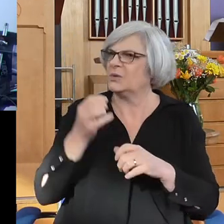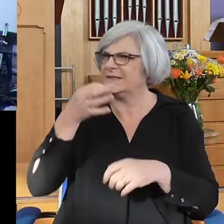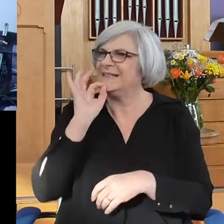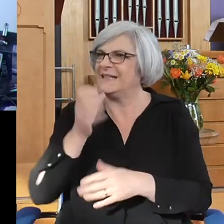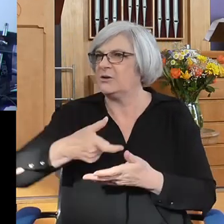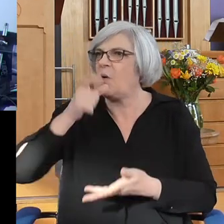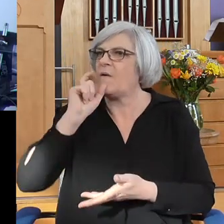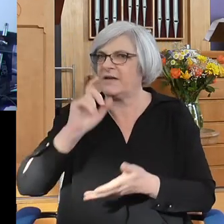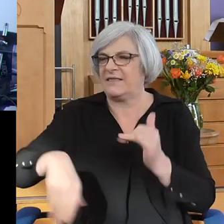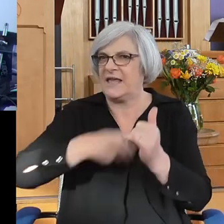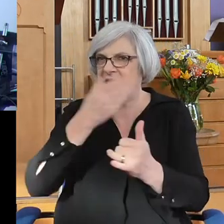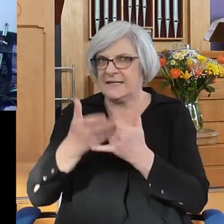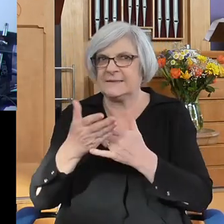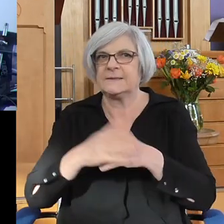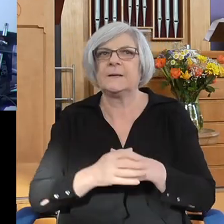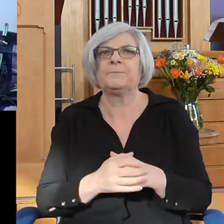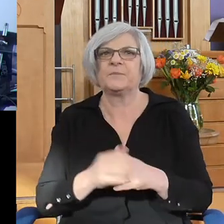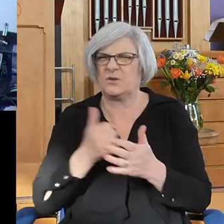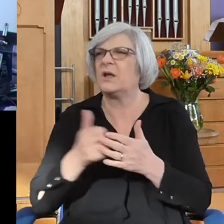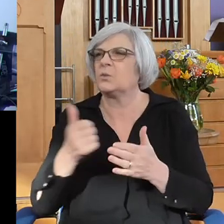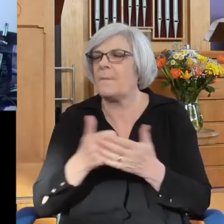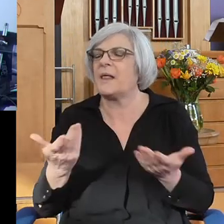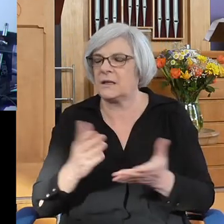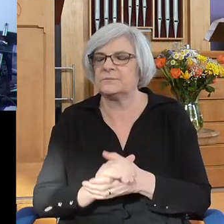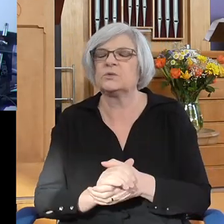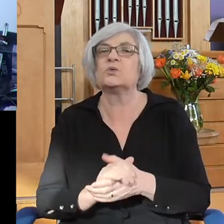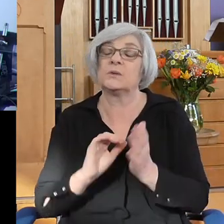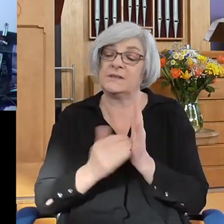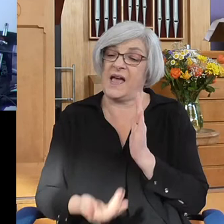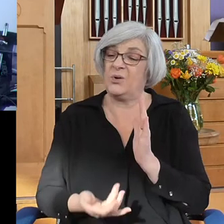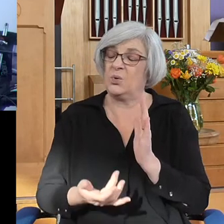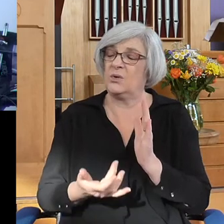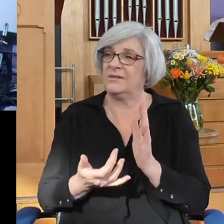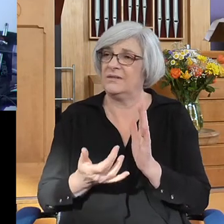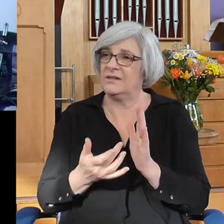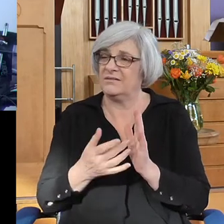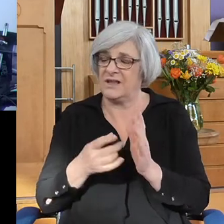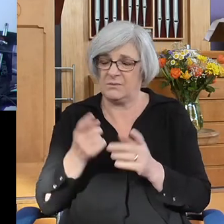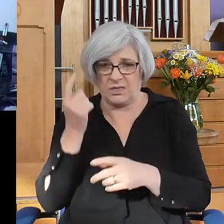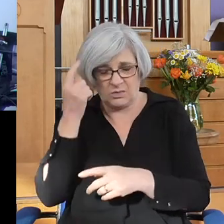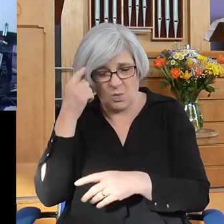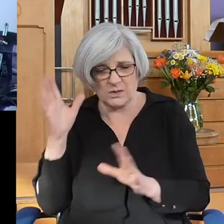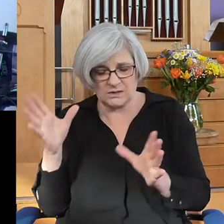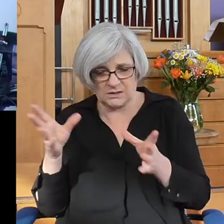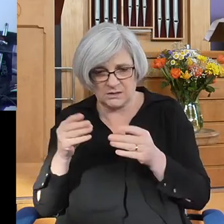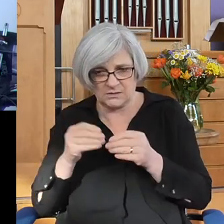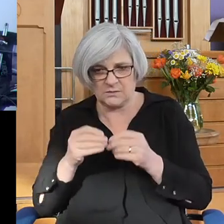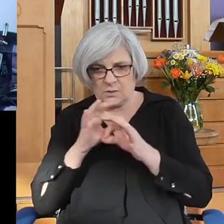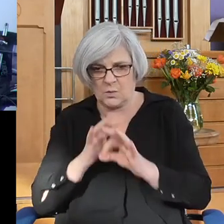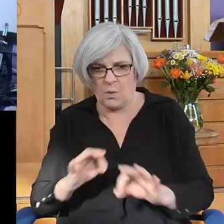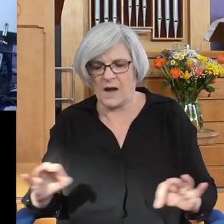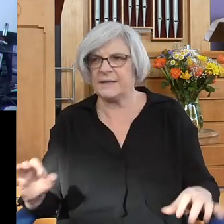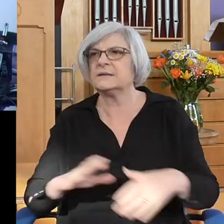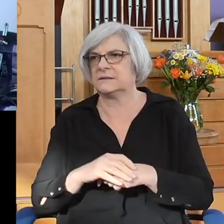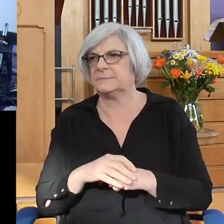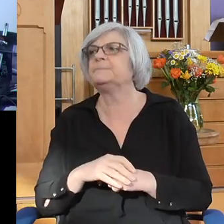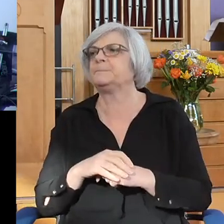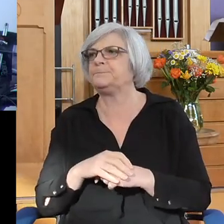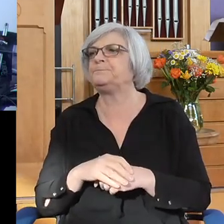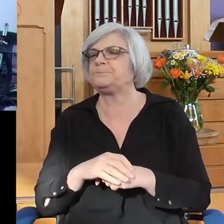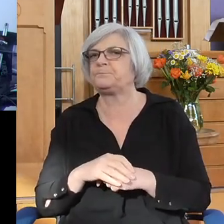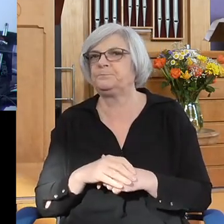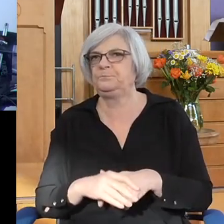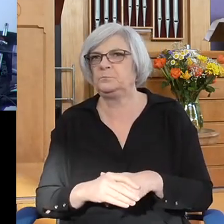of the service. Let's just take a few minutes to gather ourselves before we begin our worship. Thank you.